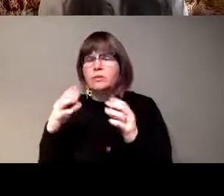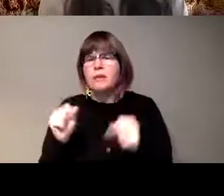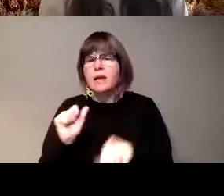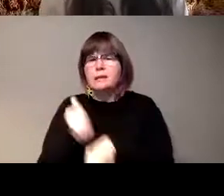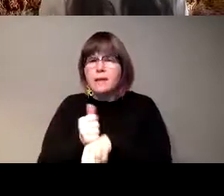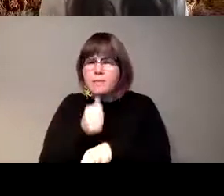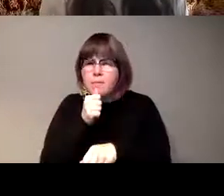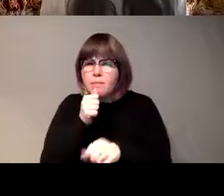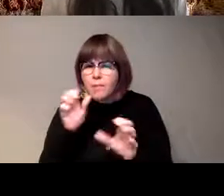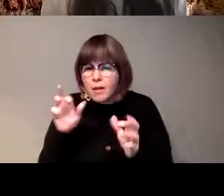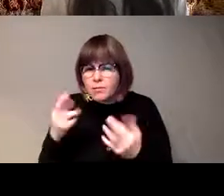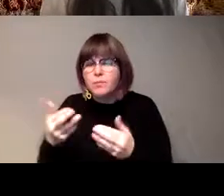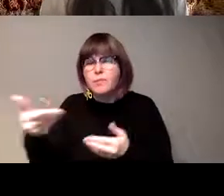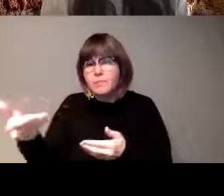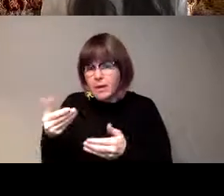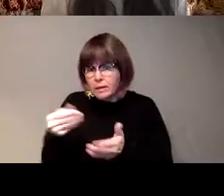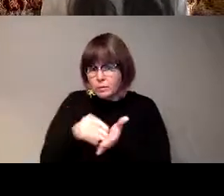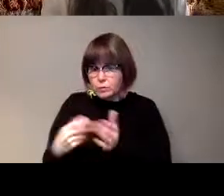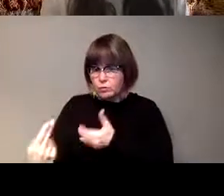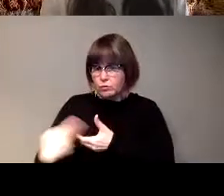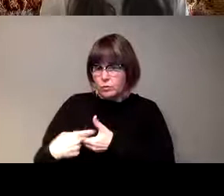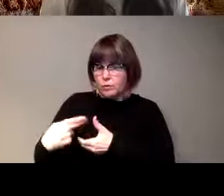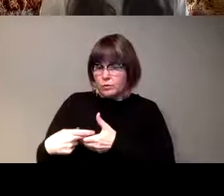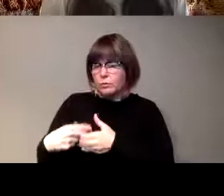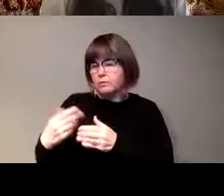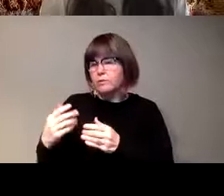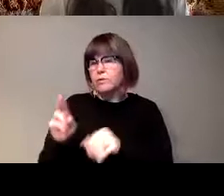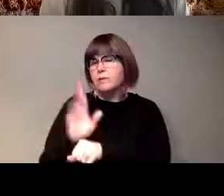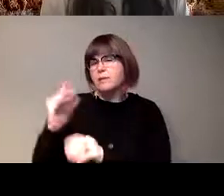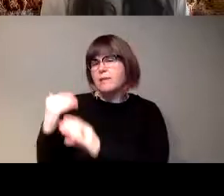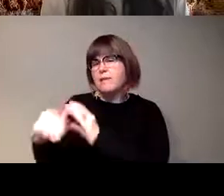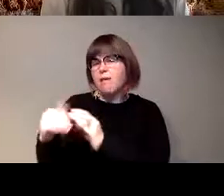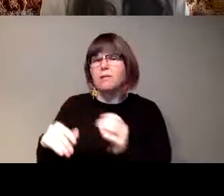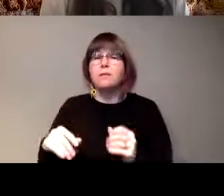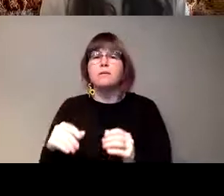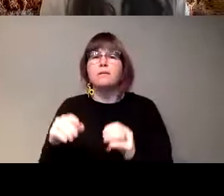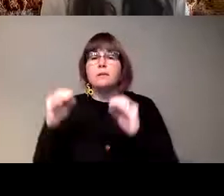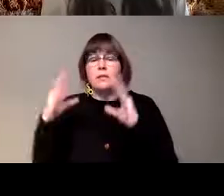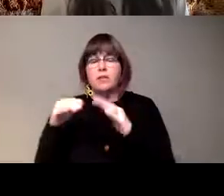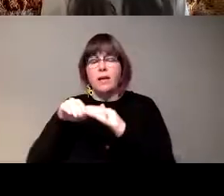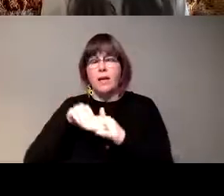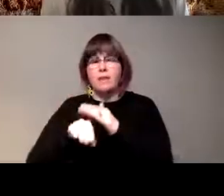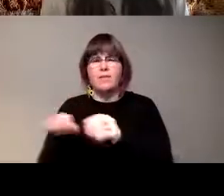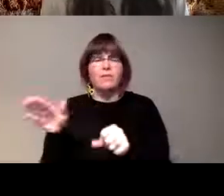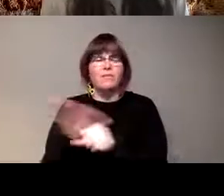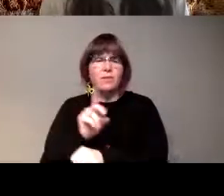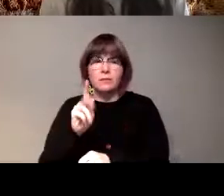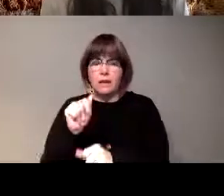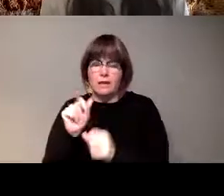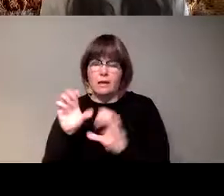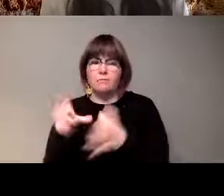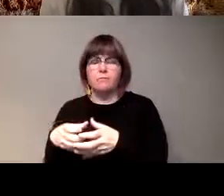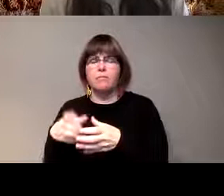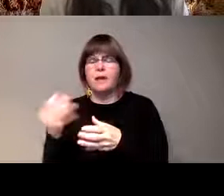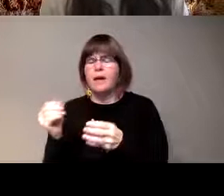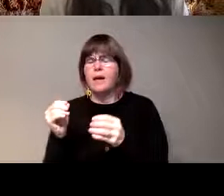private classrooms and then invite their students to join through an email address. And educators have access to full data sets and can curate or